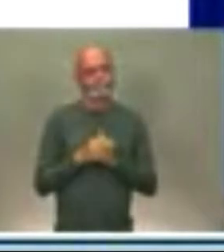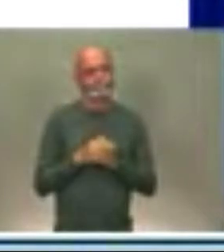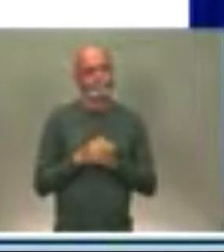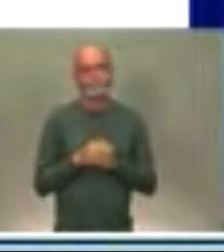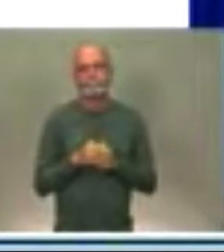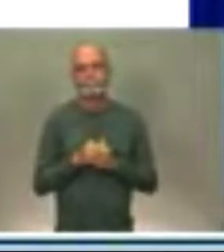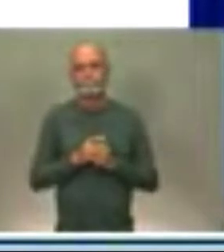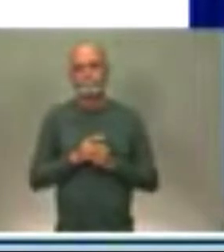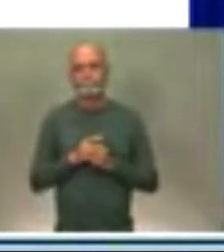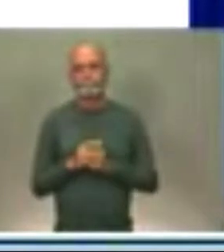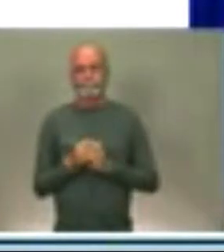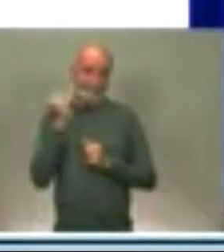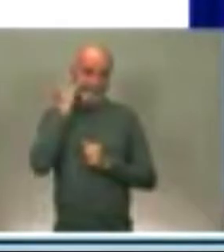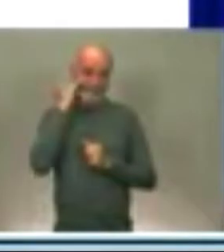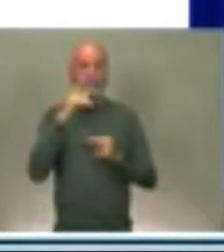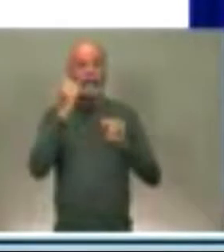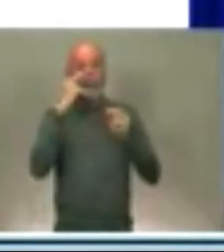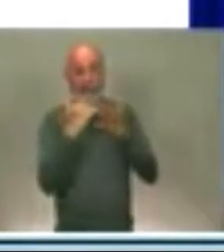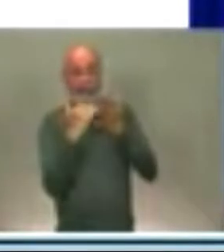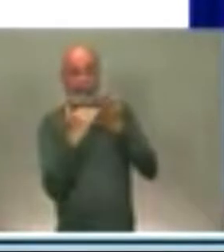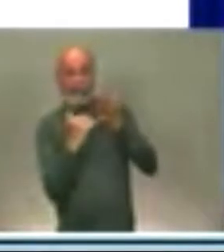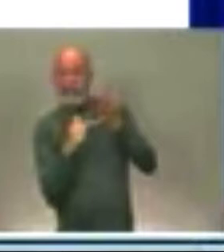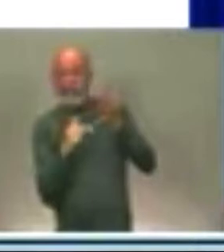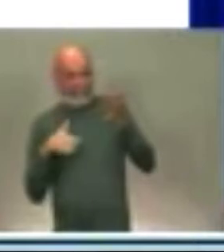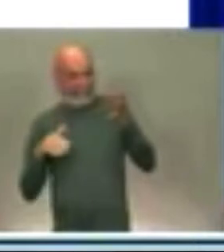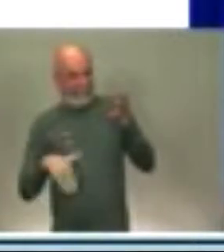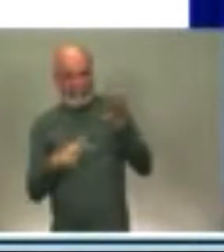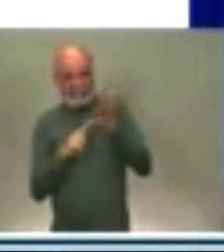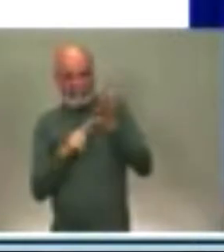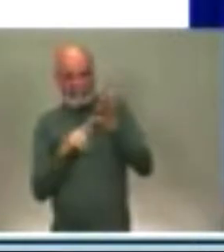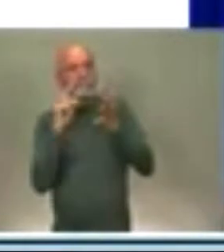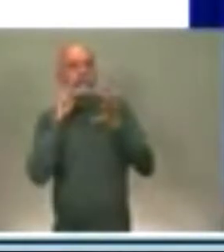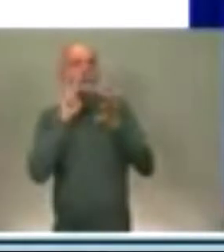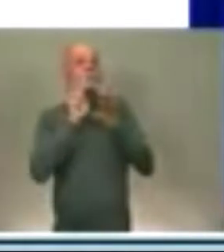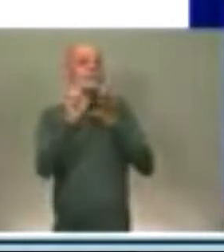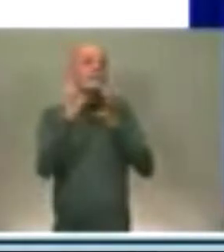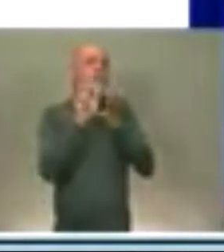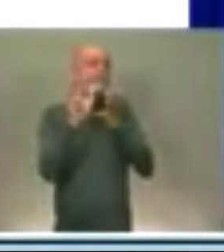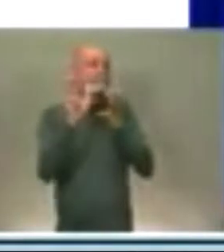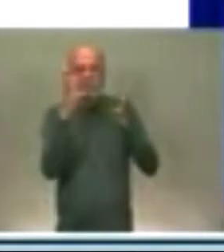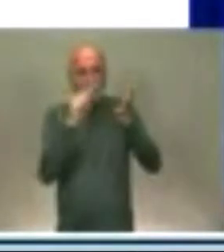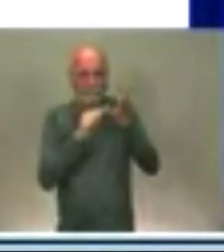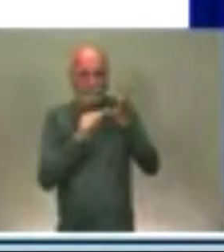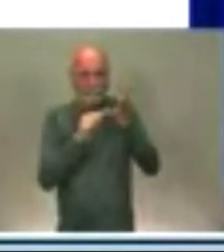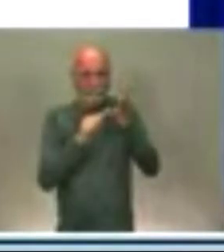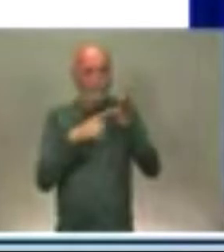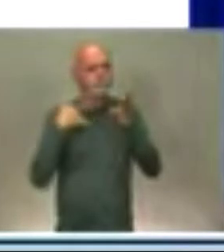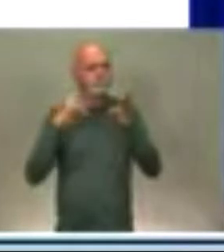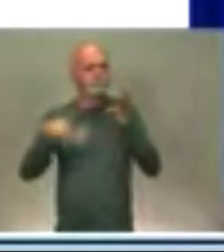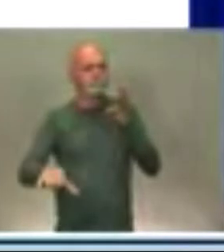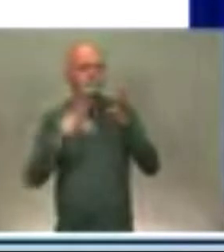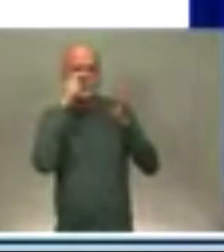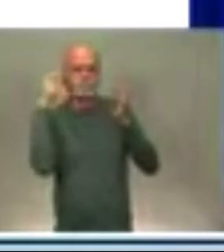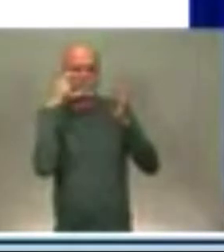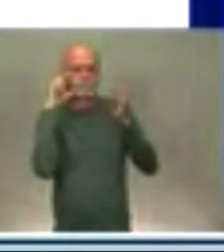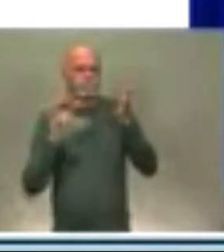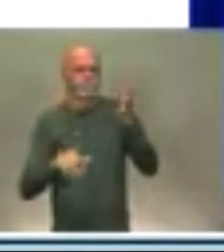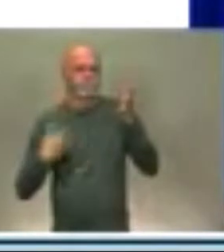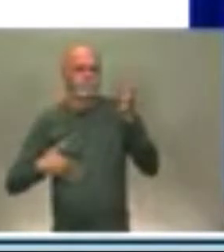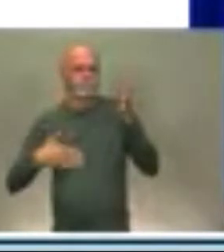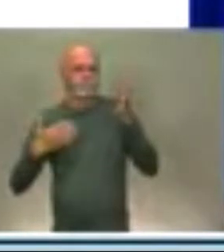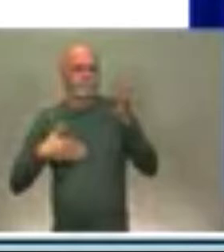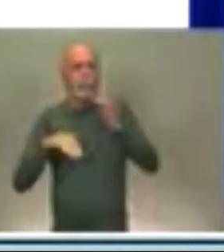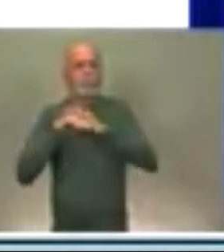phase five, which is probably a couple weeks away, there will be masking and other, you know, the cleaning, the advanced